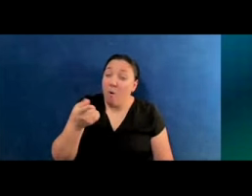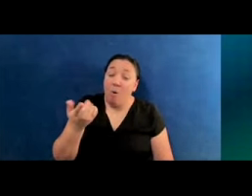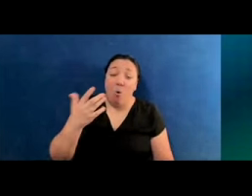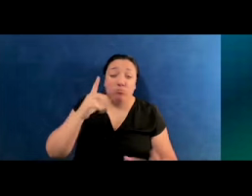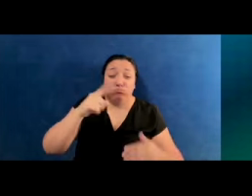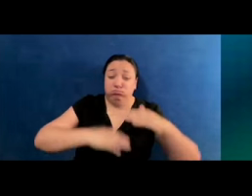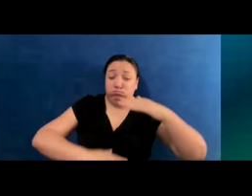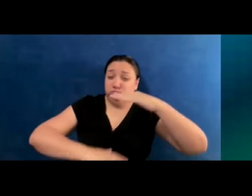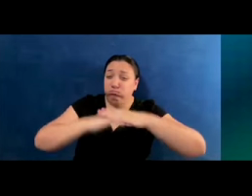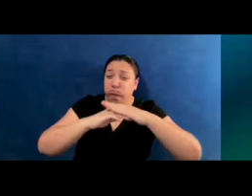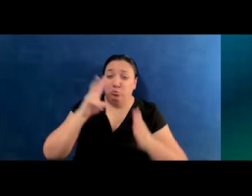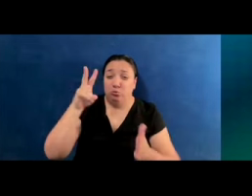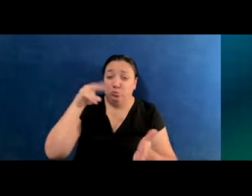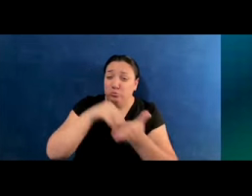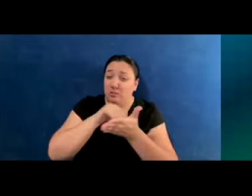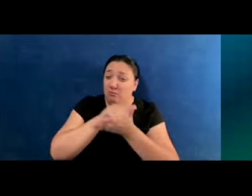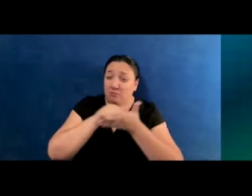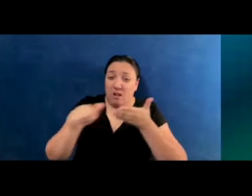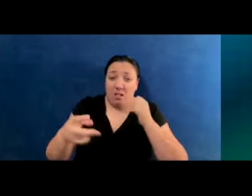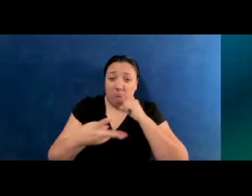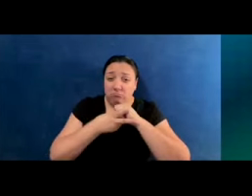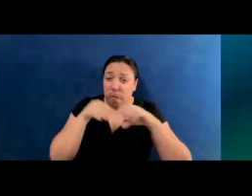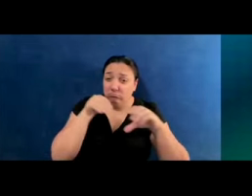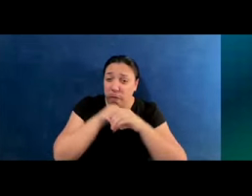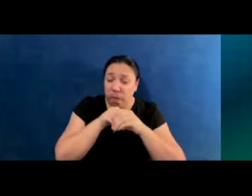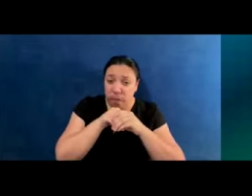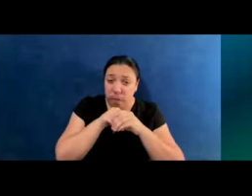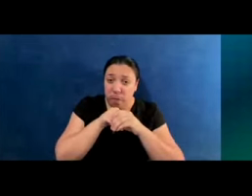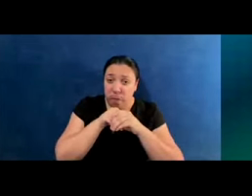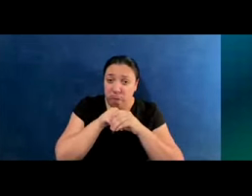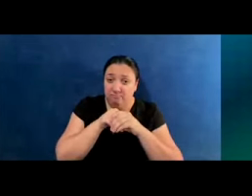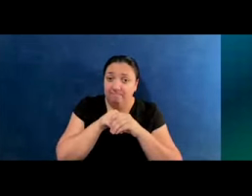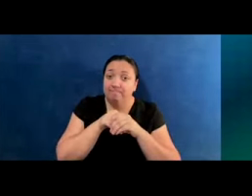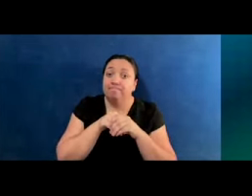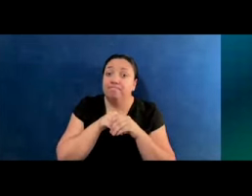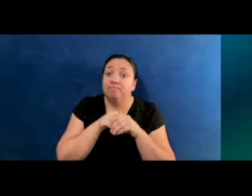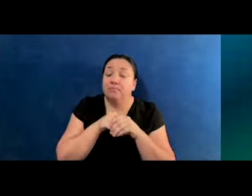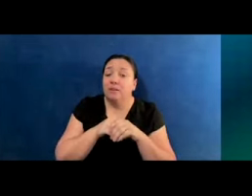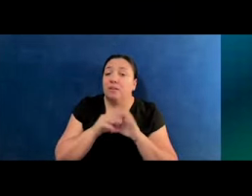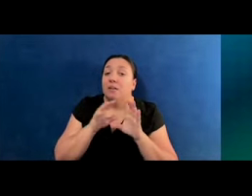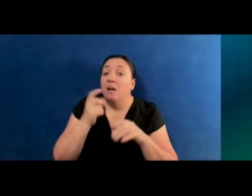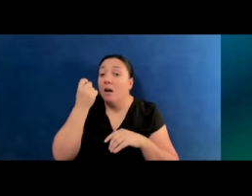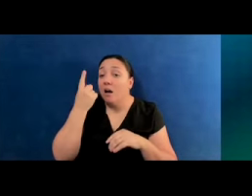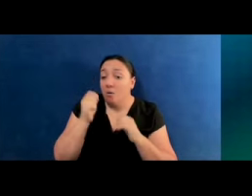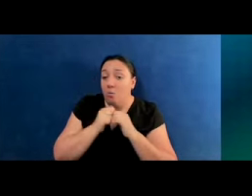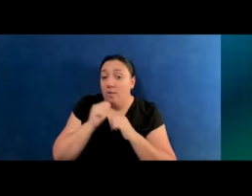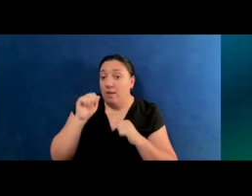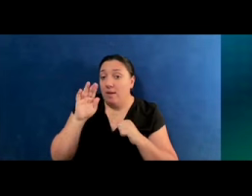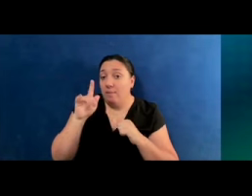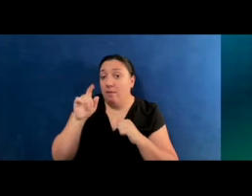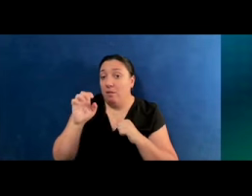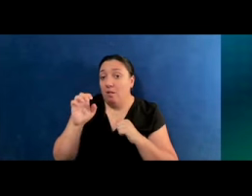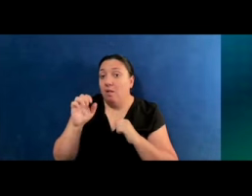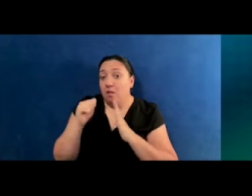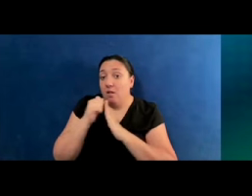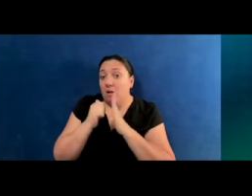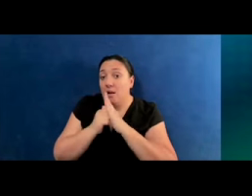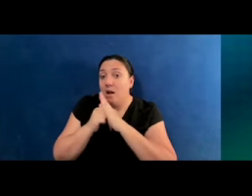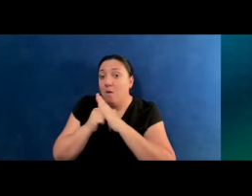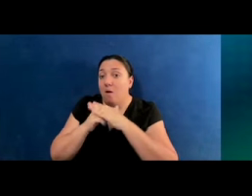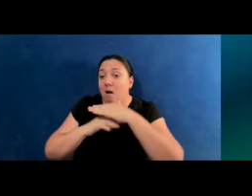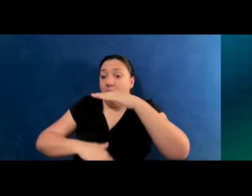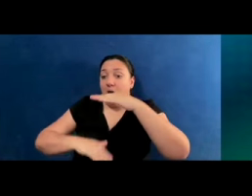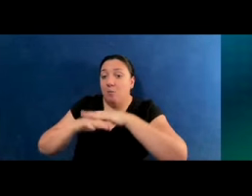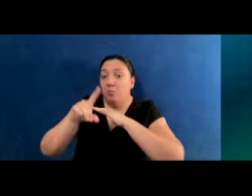only have $2,000 in savings. And with an ABLE account, up to $100,000